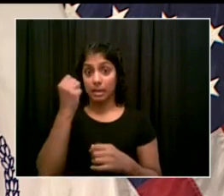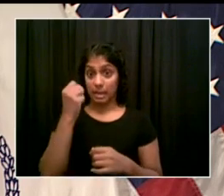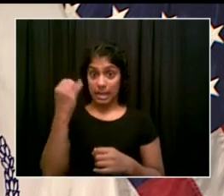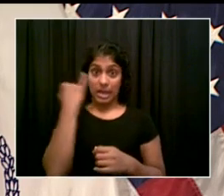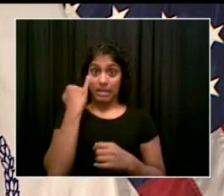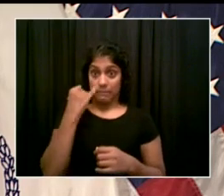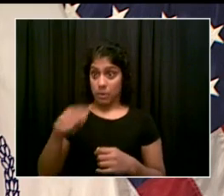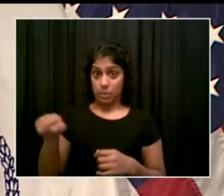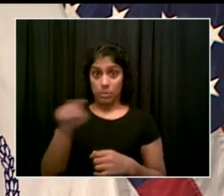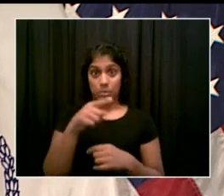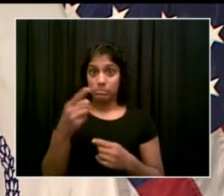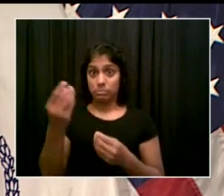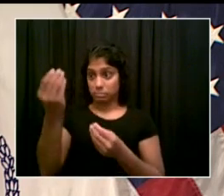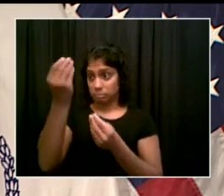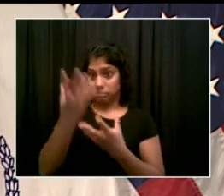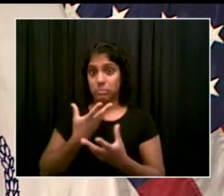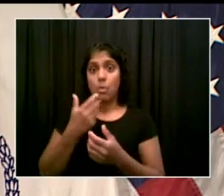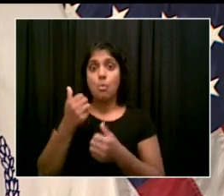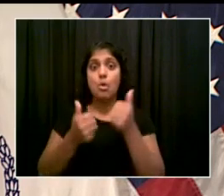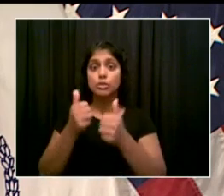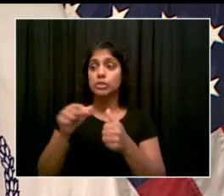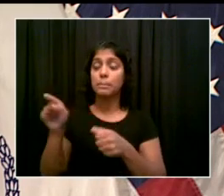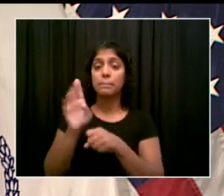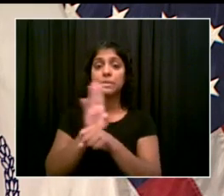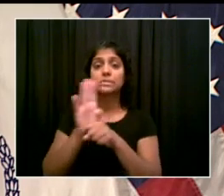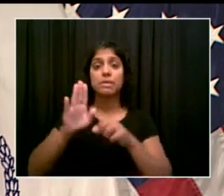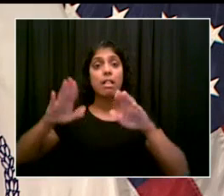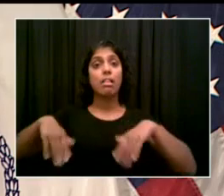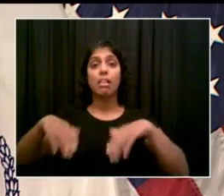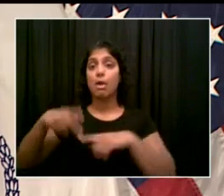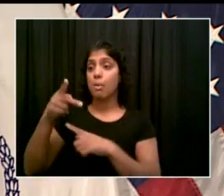It's not something we should tolerate. Go ahead, Julia.